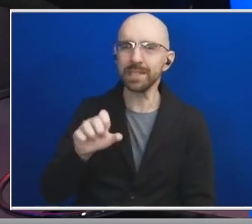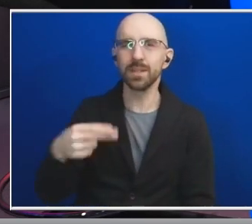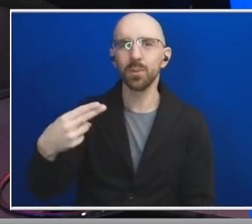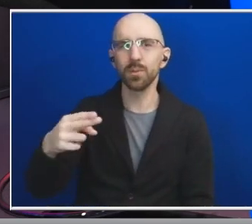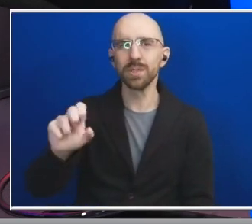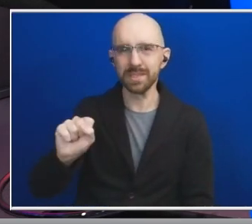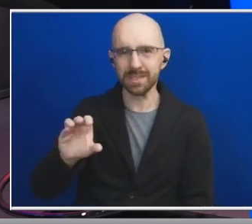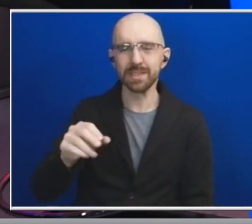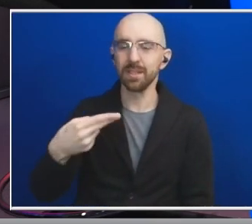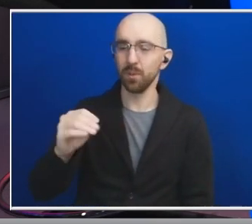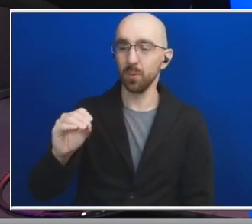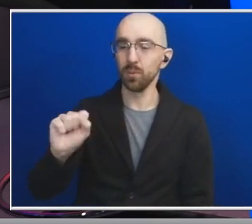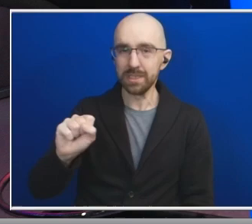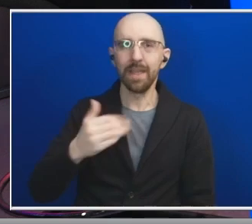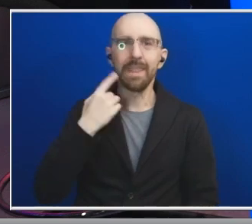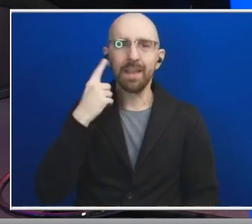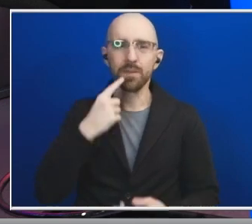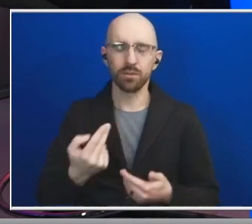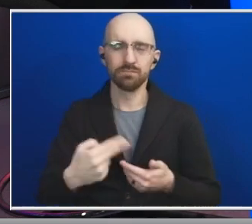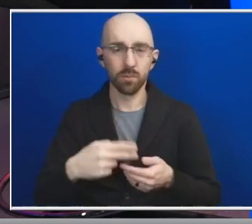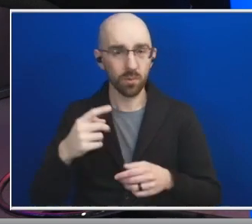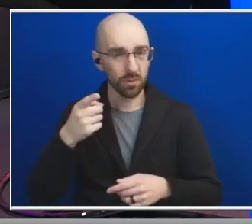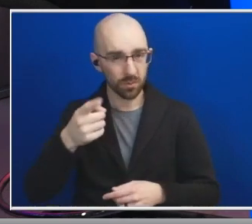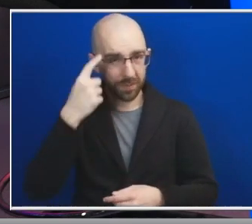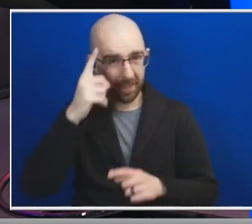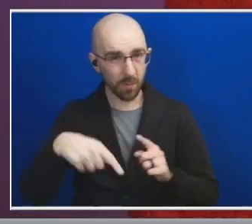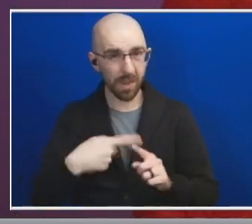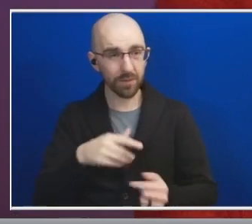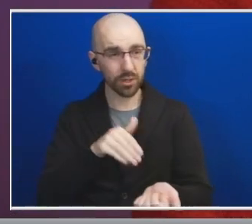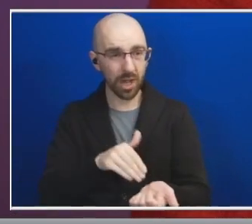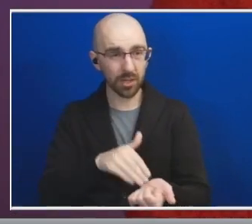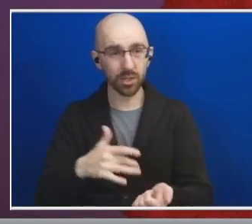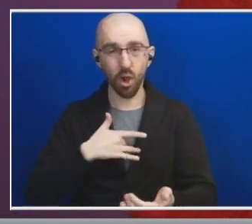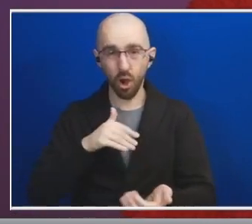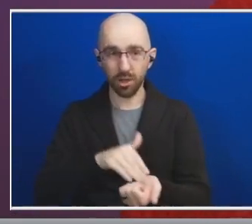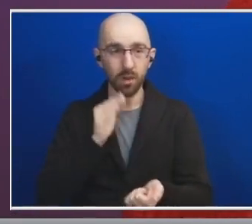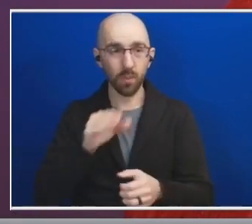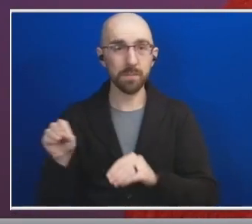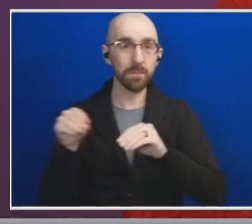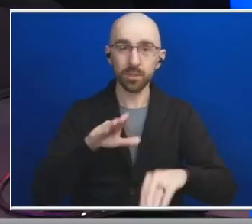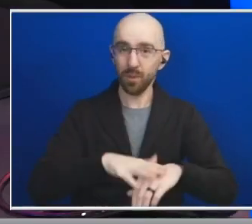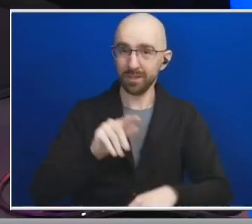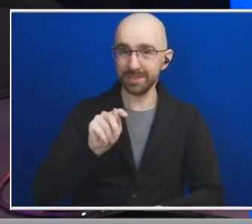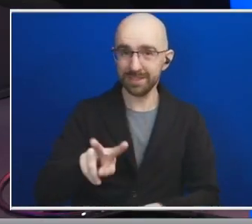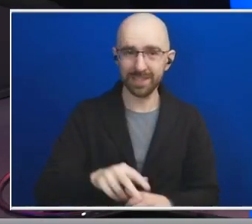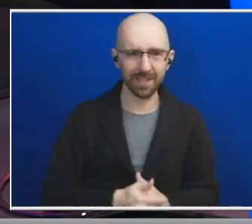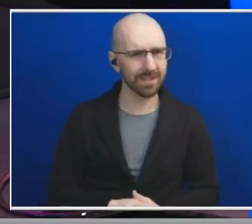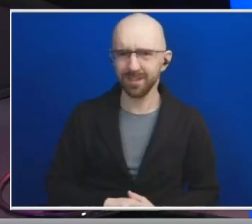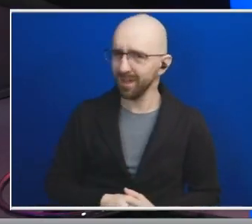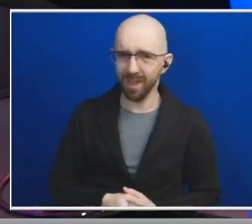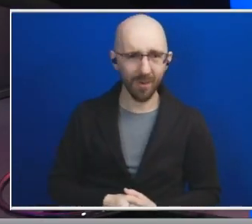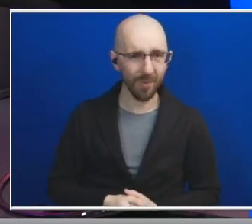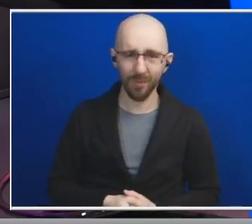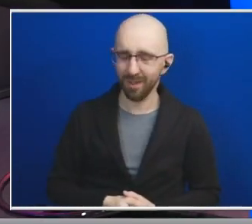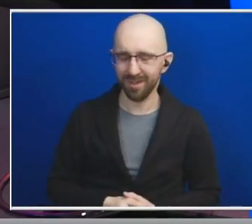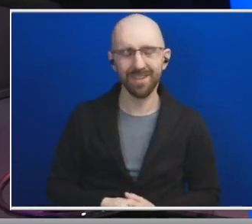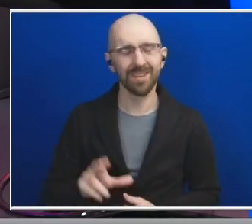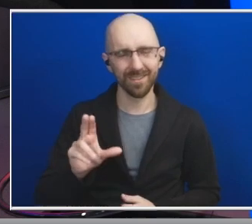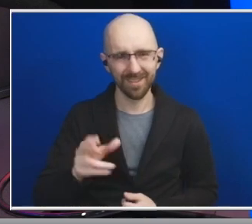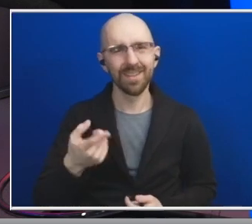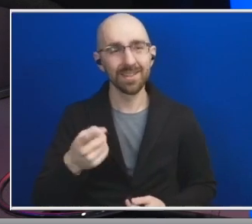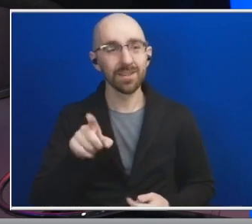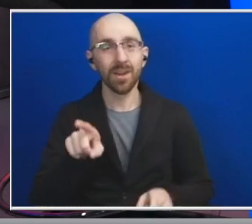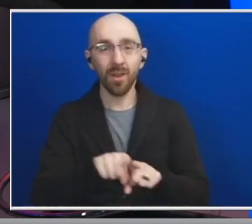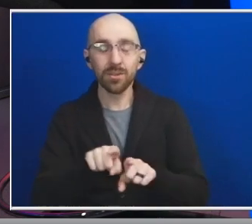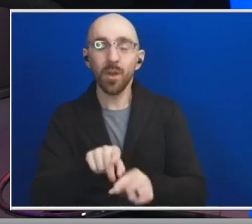Did you know when your daughter became a cardiologist, she'd put you on TV? No. Now, you're also a nurse. You have extensive